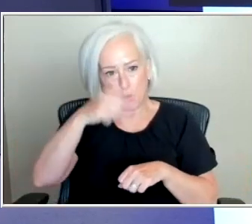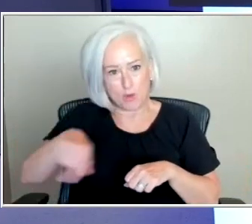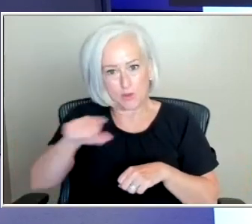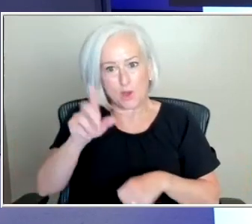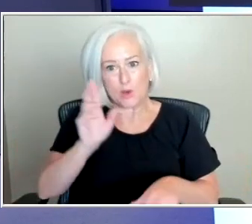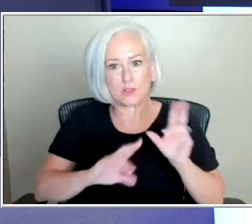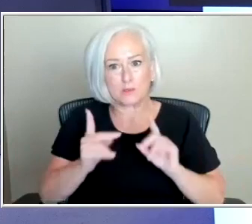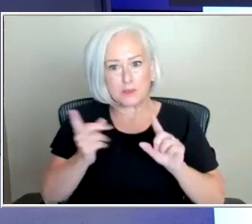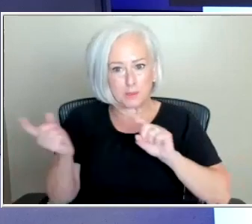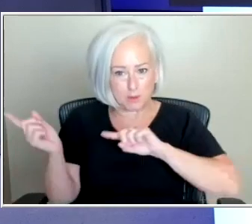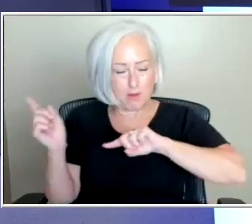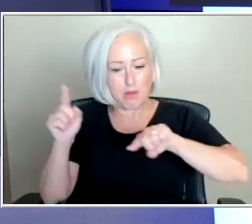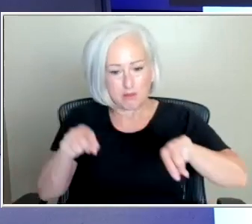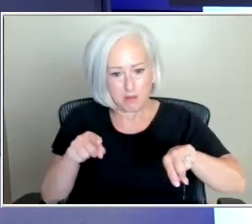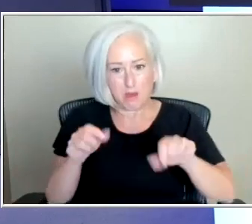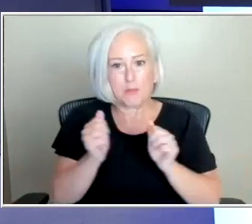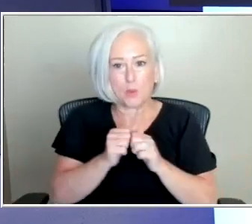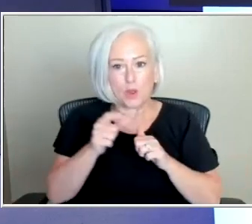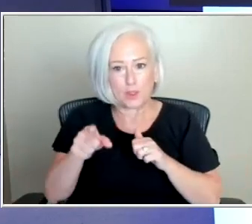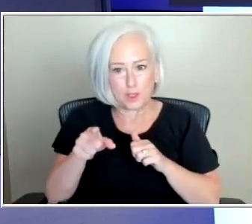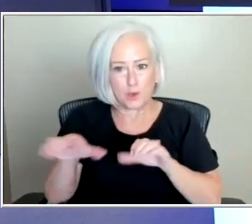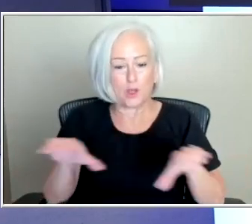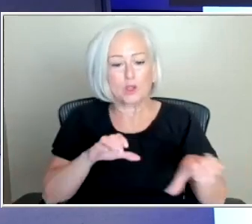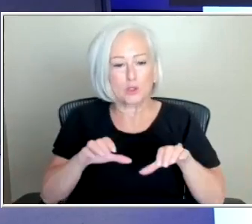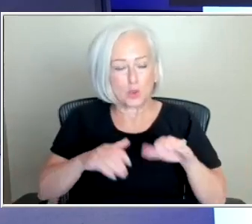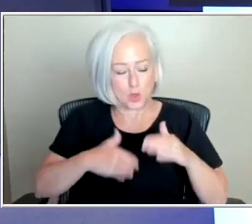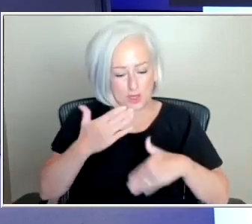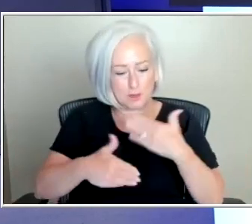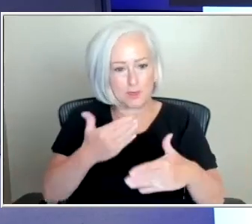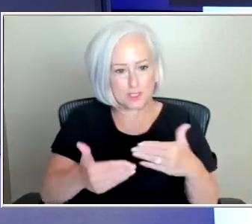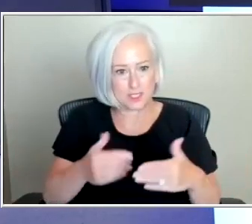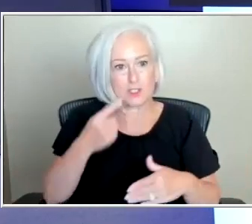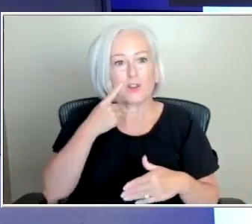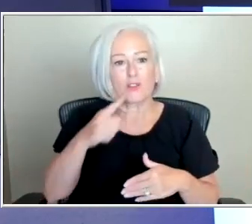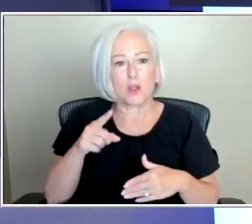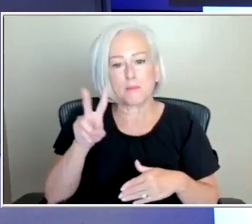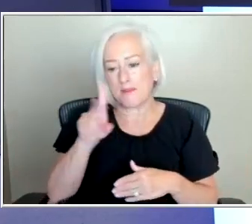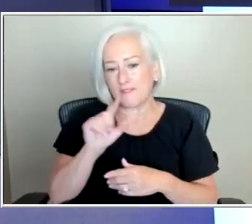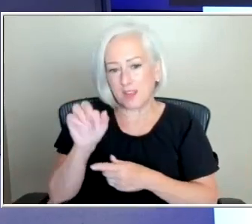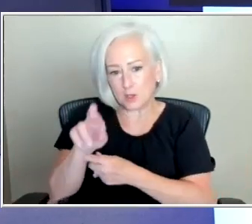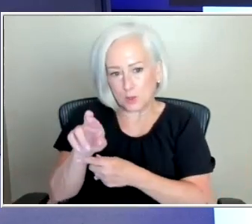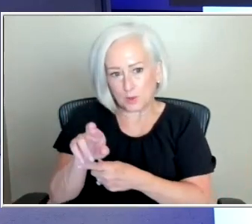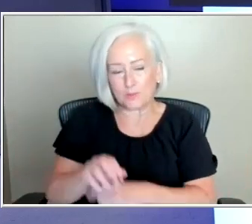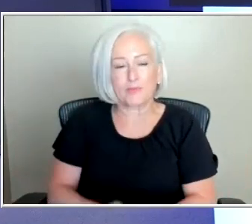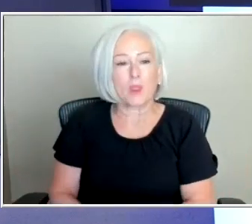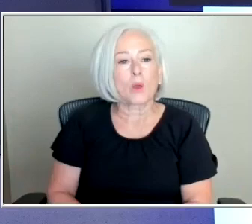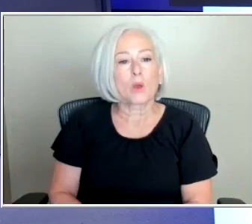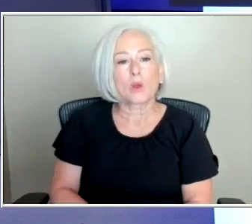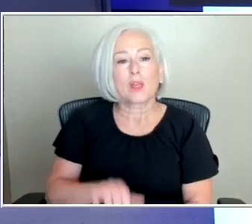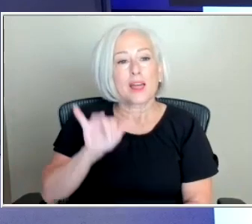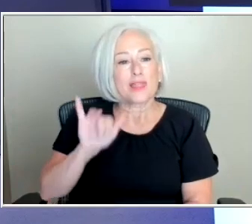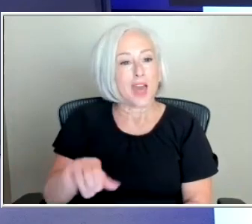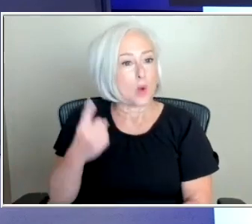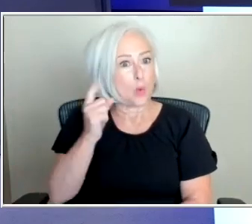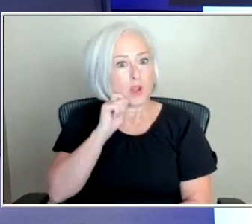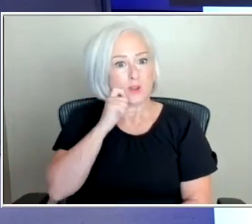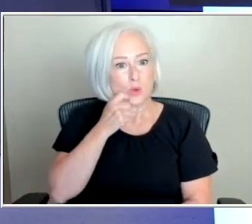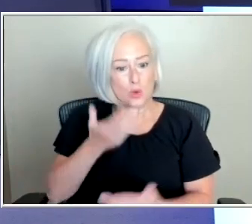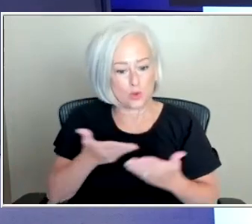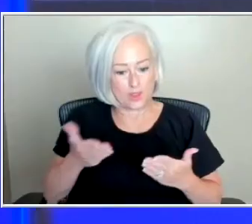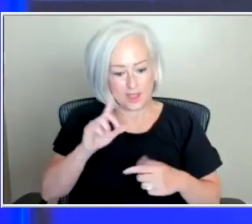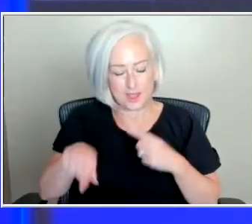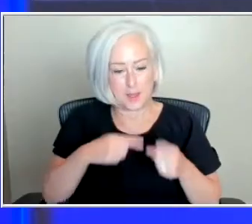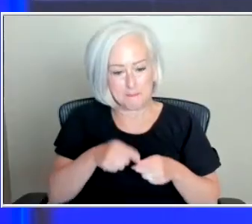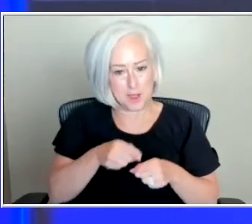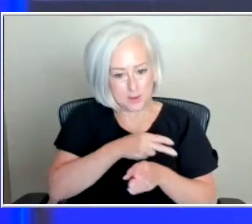come in there with you, doing the procedure with you alongside. Cardiologist. So this is actually one of the cool things about our specialty is cardiology and